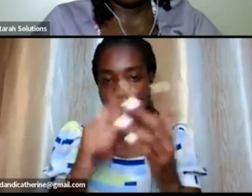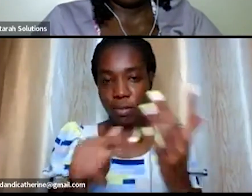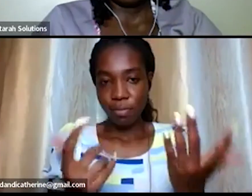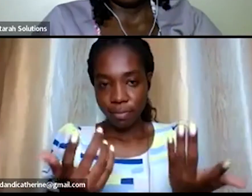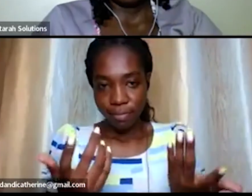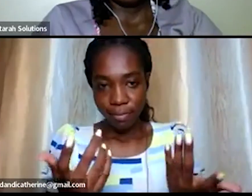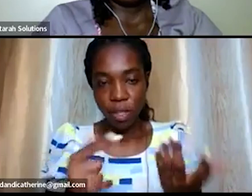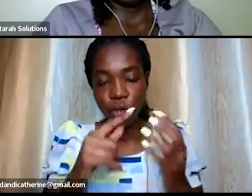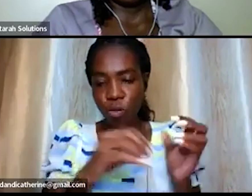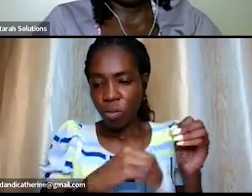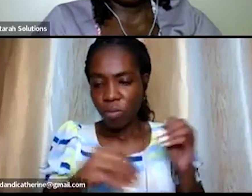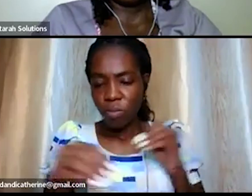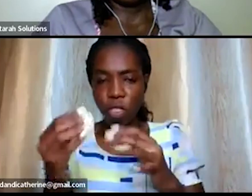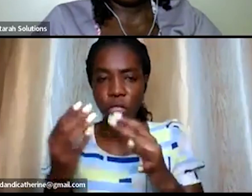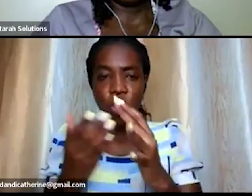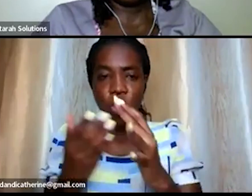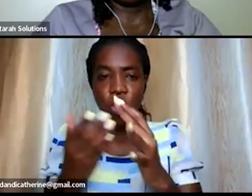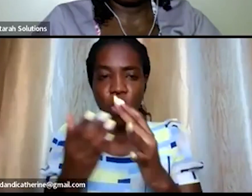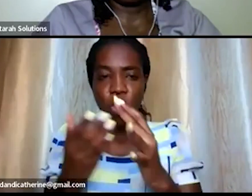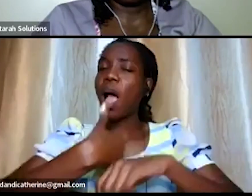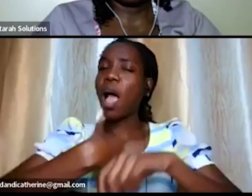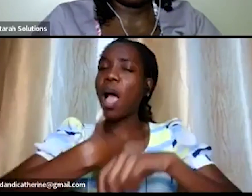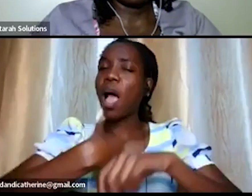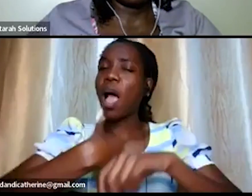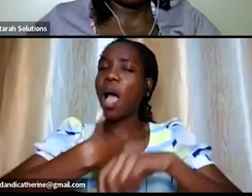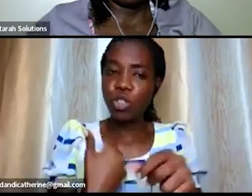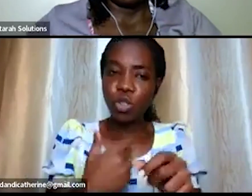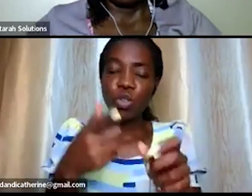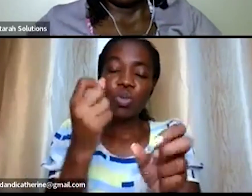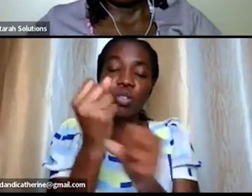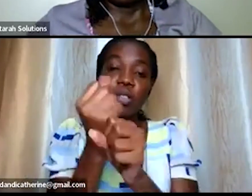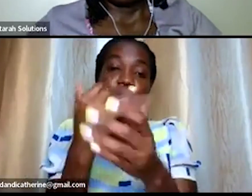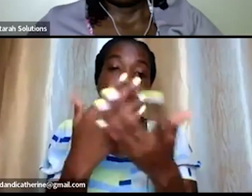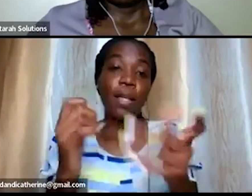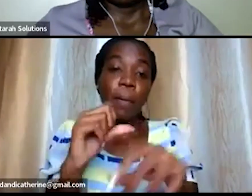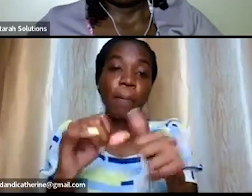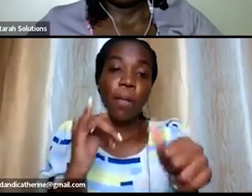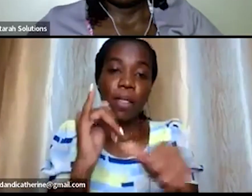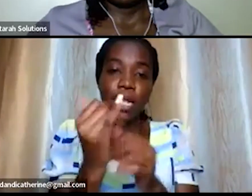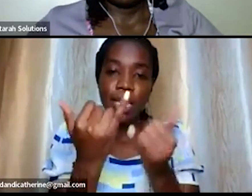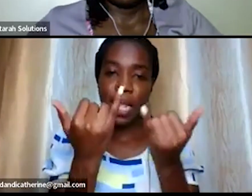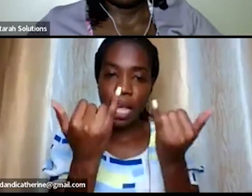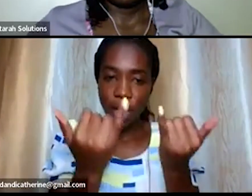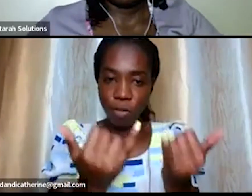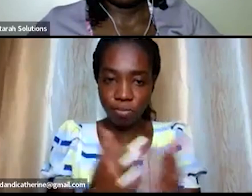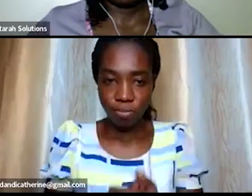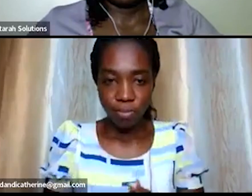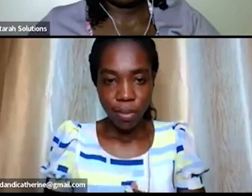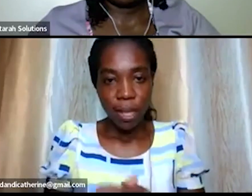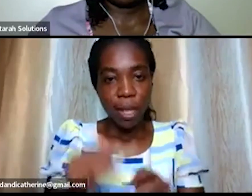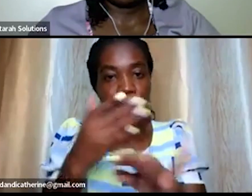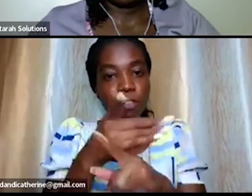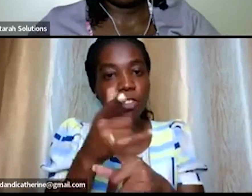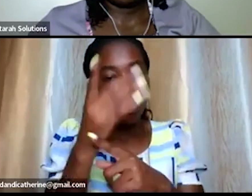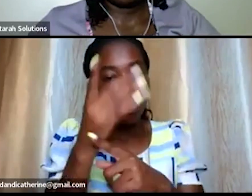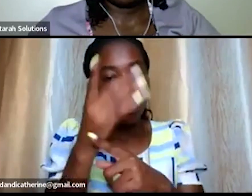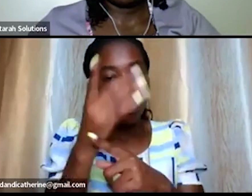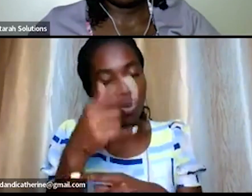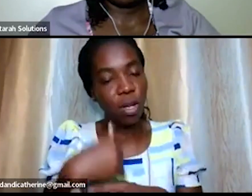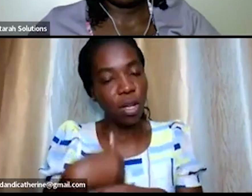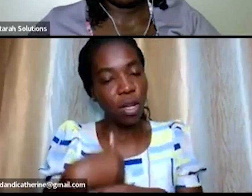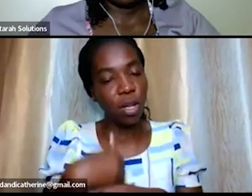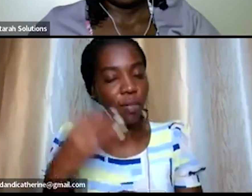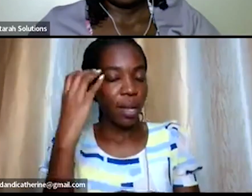it into a space of action. You do something about it. Now, if you realize that you started off your career as an IT